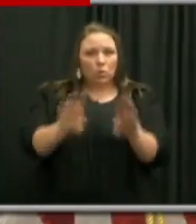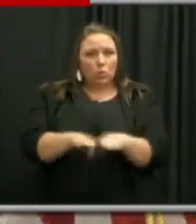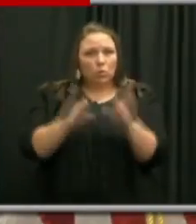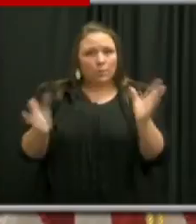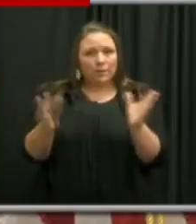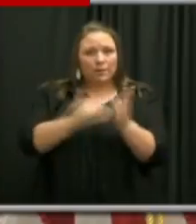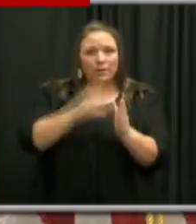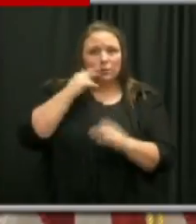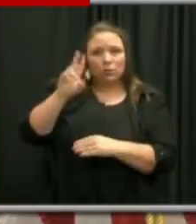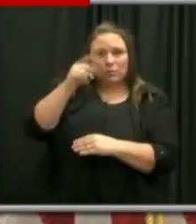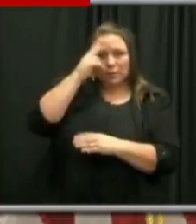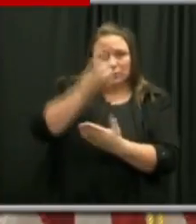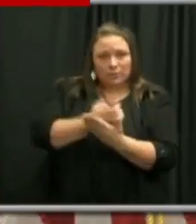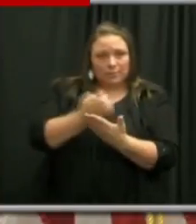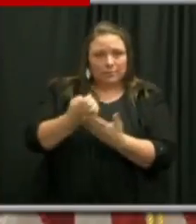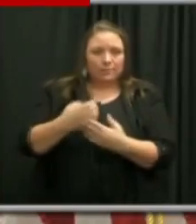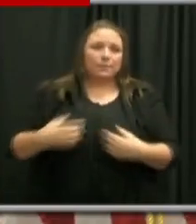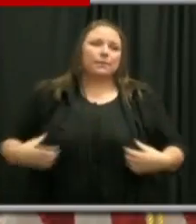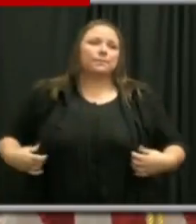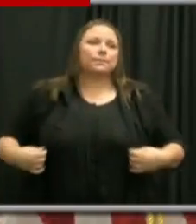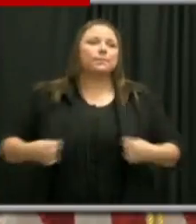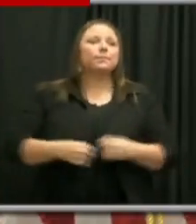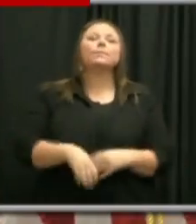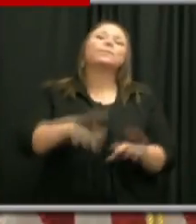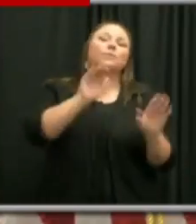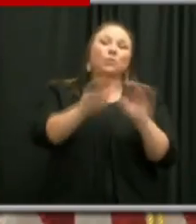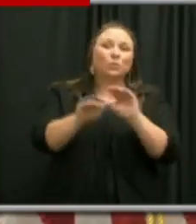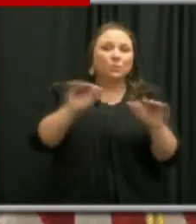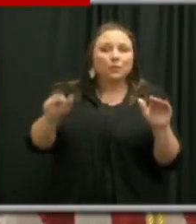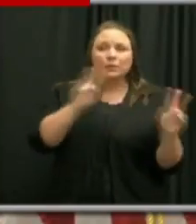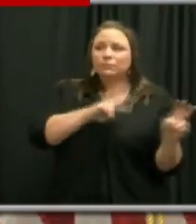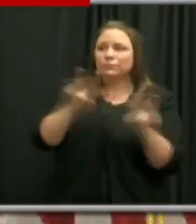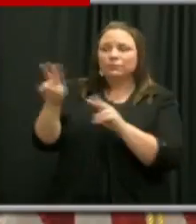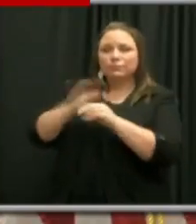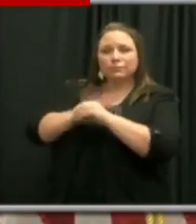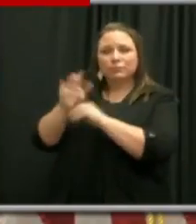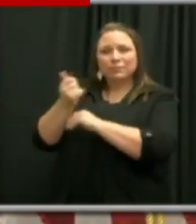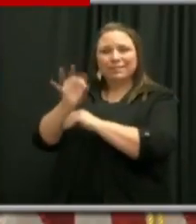of Nashville's economy. As a reminder, you can visit